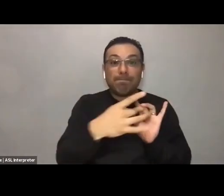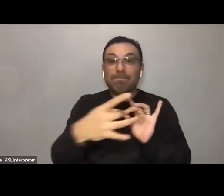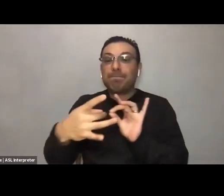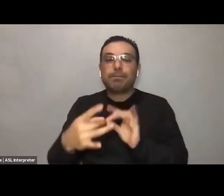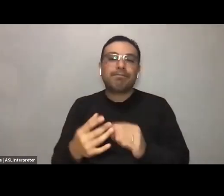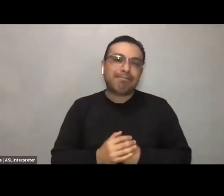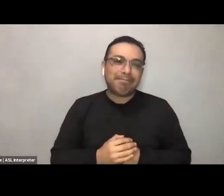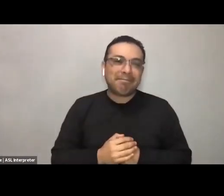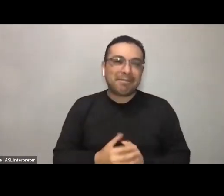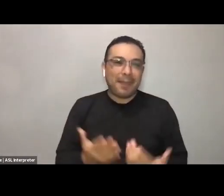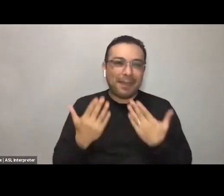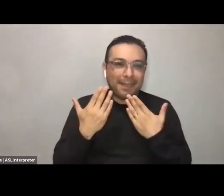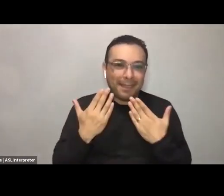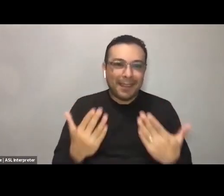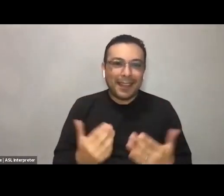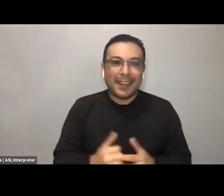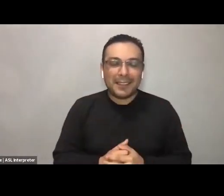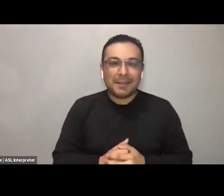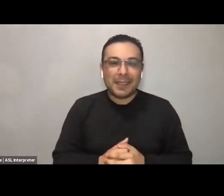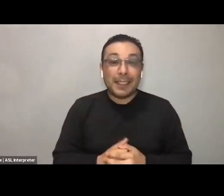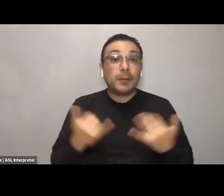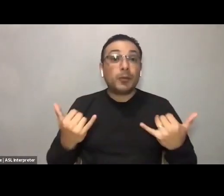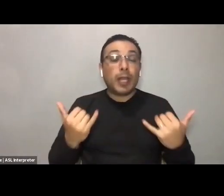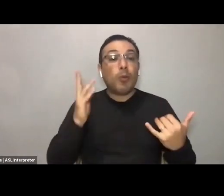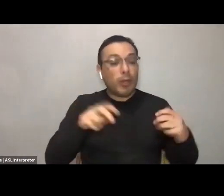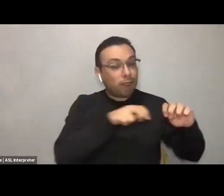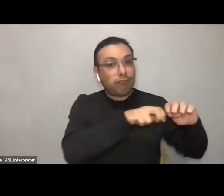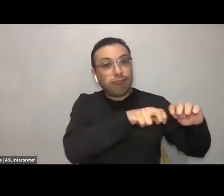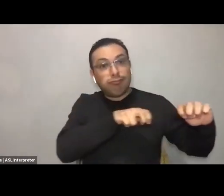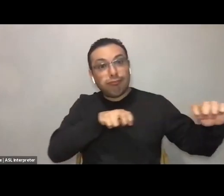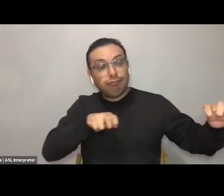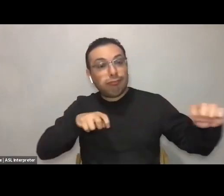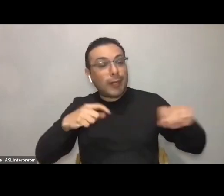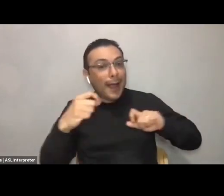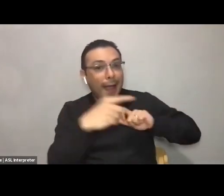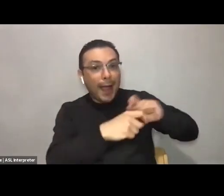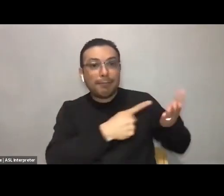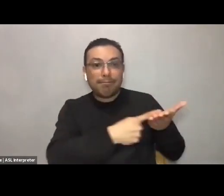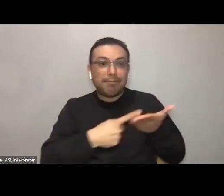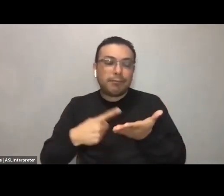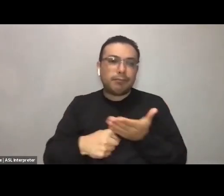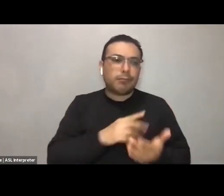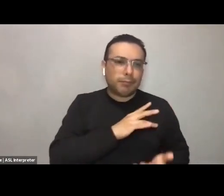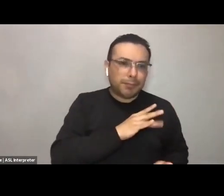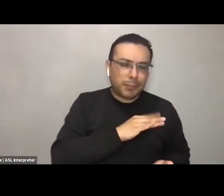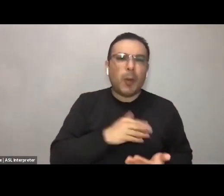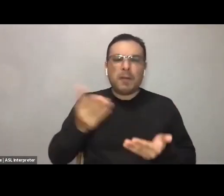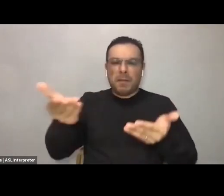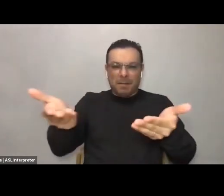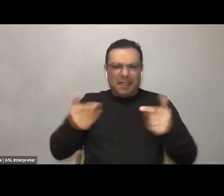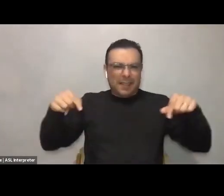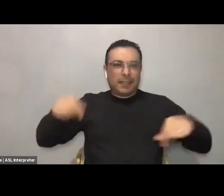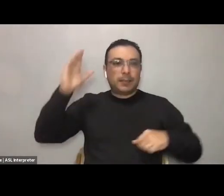I wanted to formally welcome you to the Accessibility and Inclusion in the Virtual Space, How Cultural